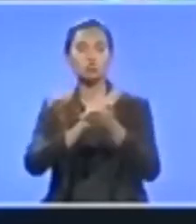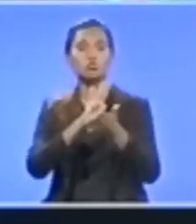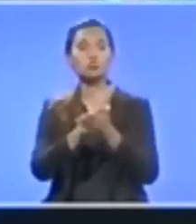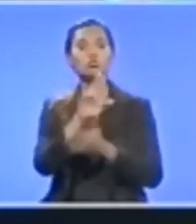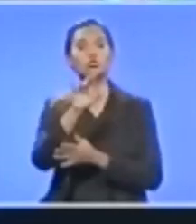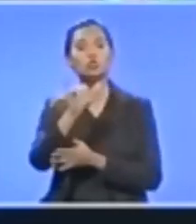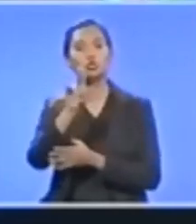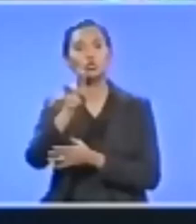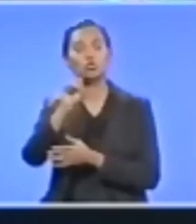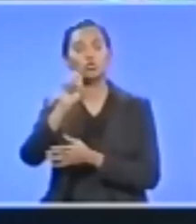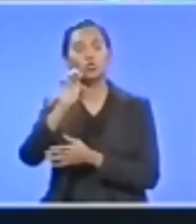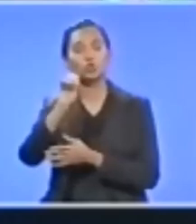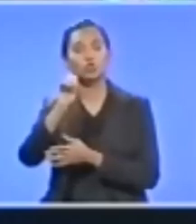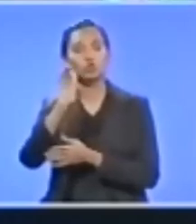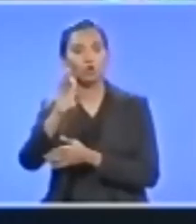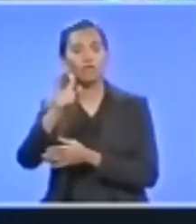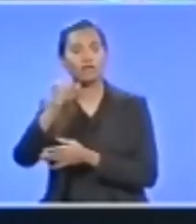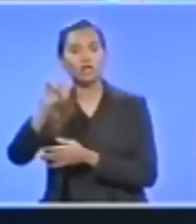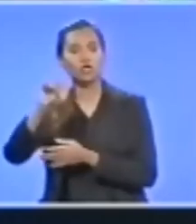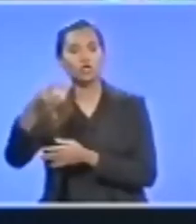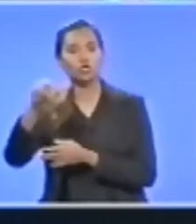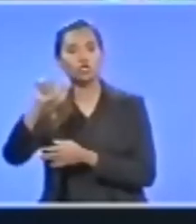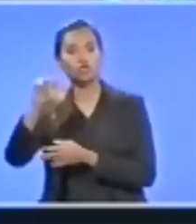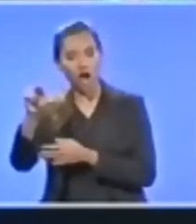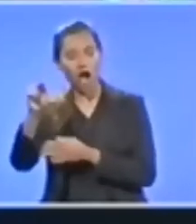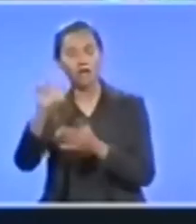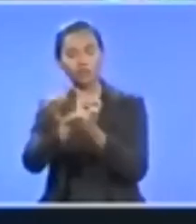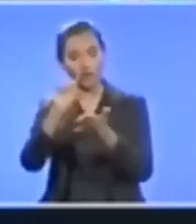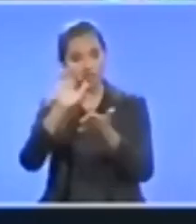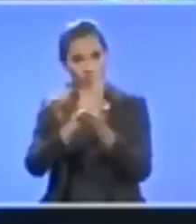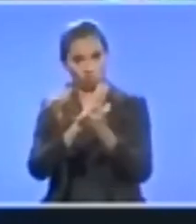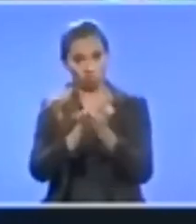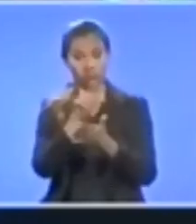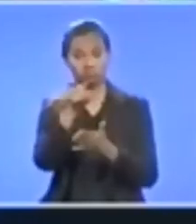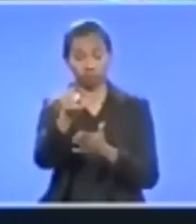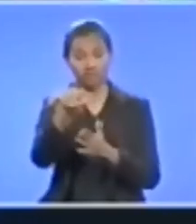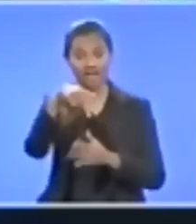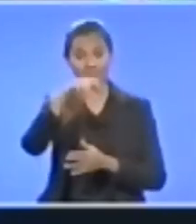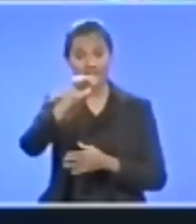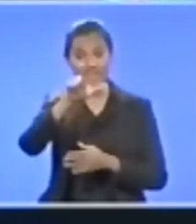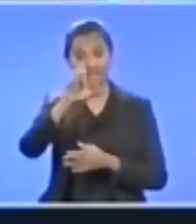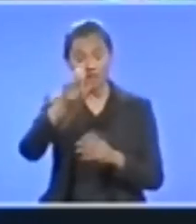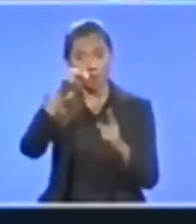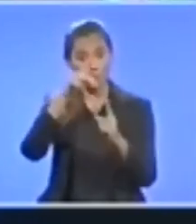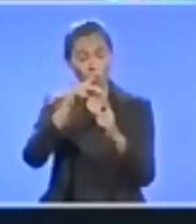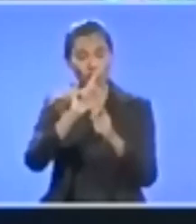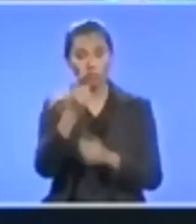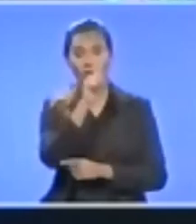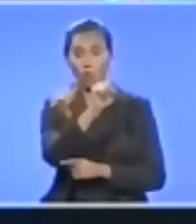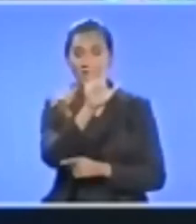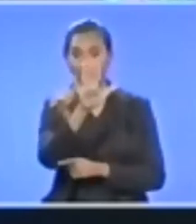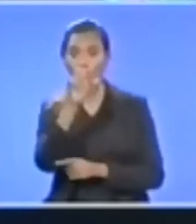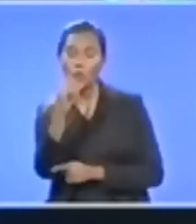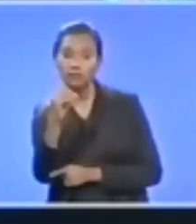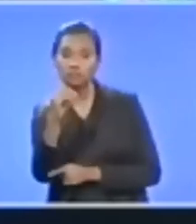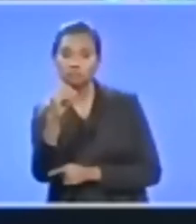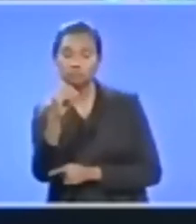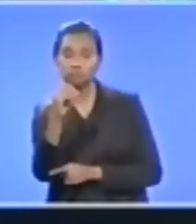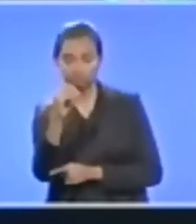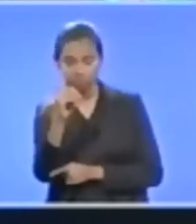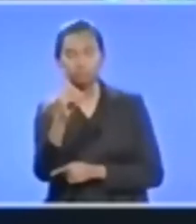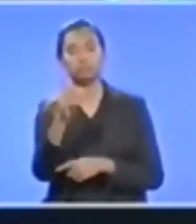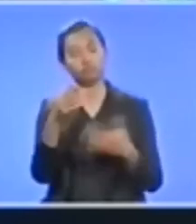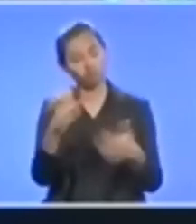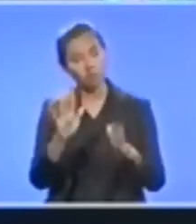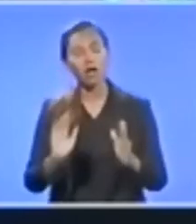School. She had scored only 151 points for her PSLE and was posted